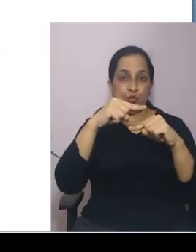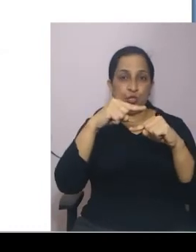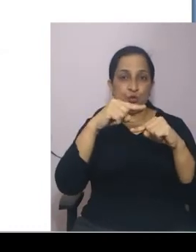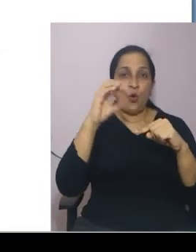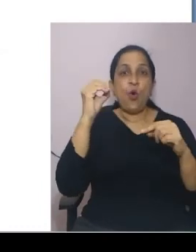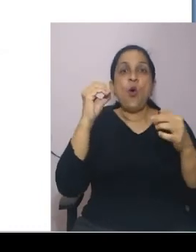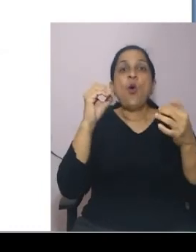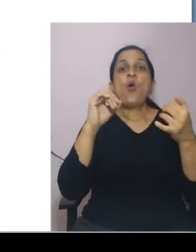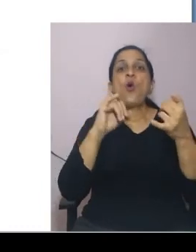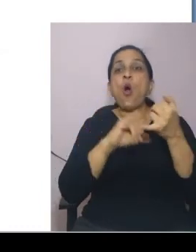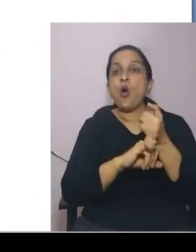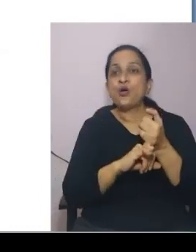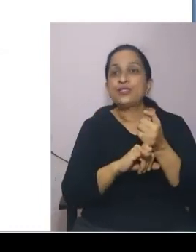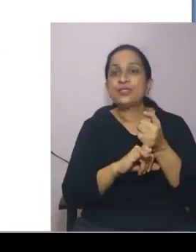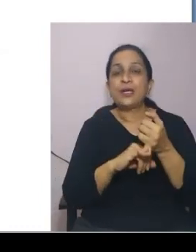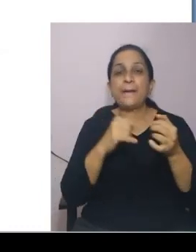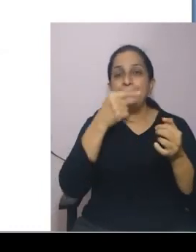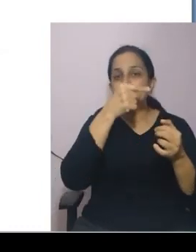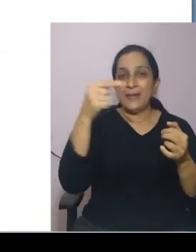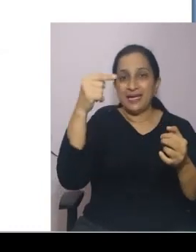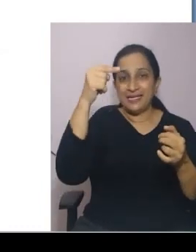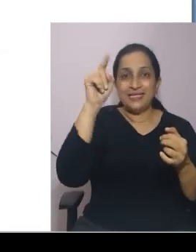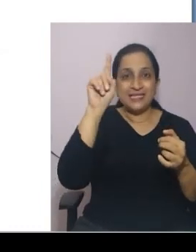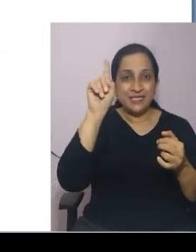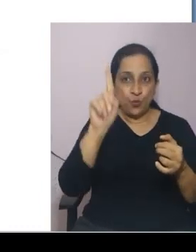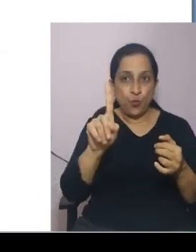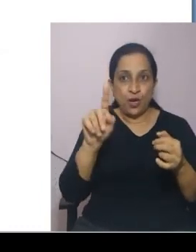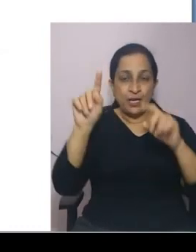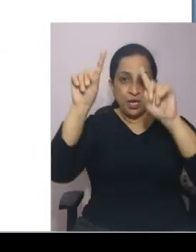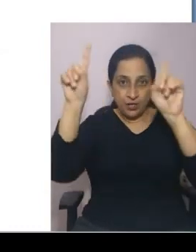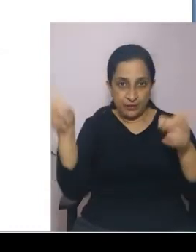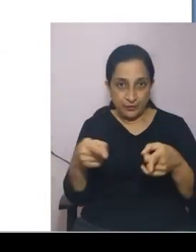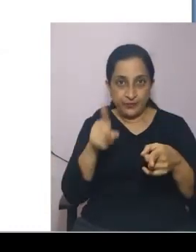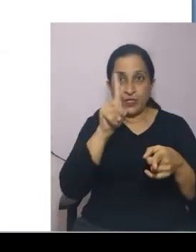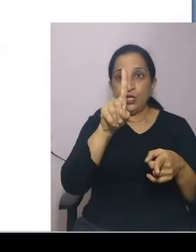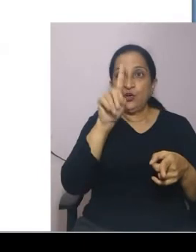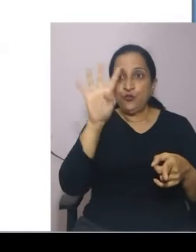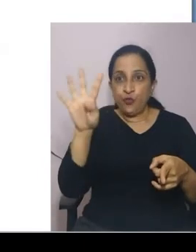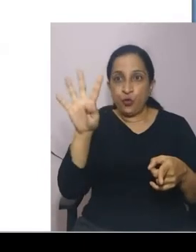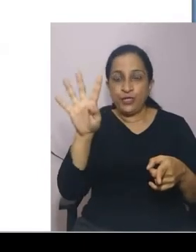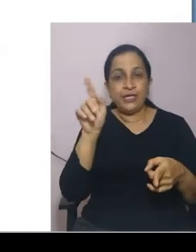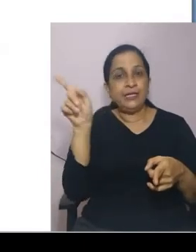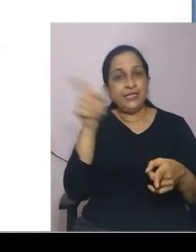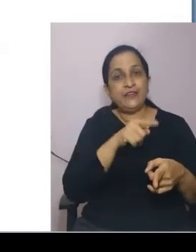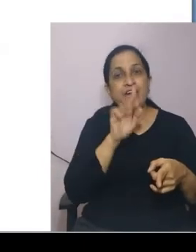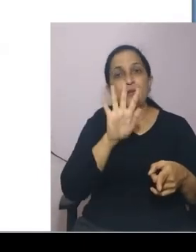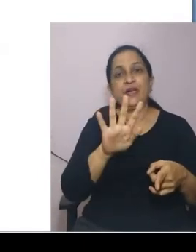So cosine of the angle is equal to what we have written there, that is